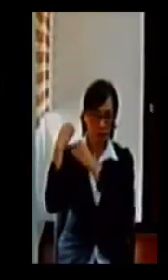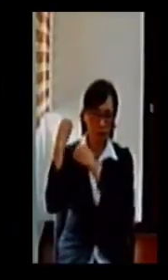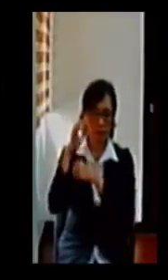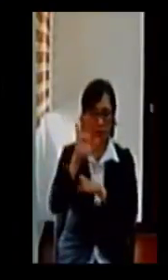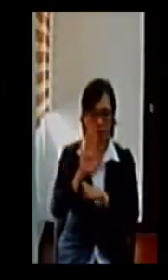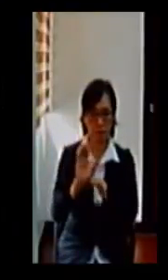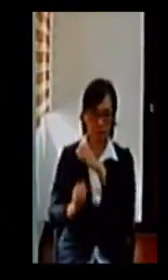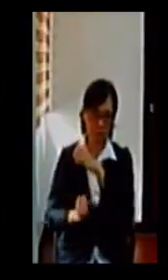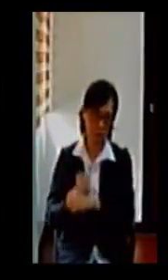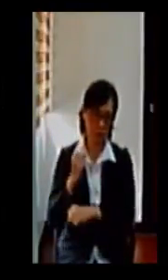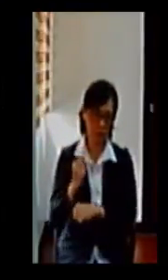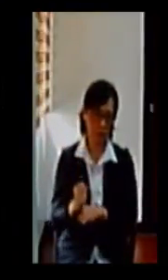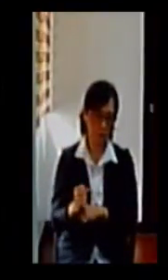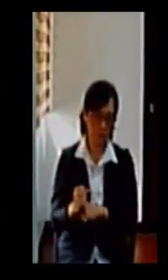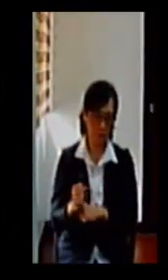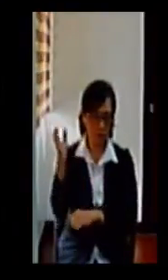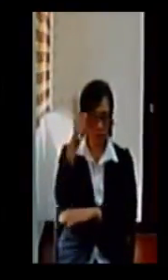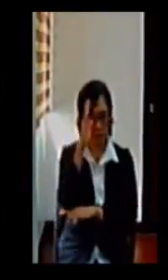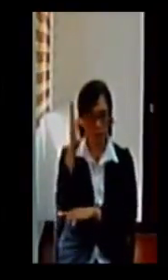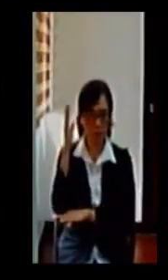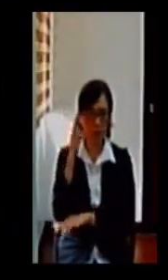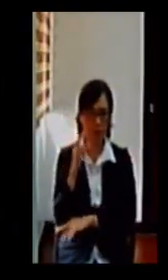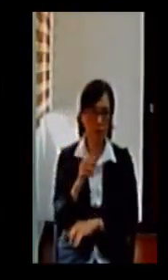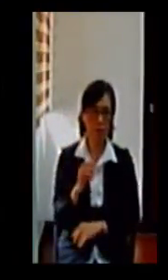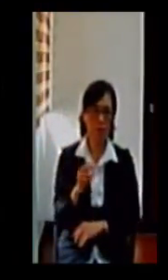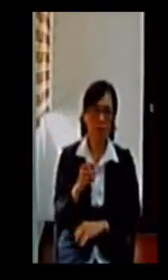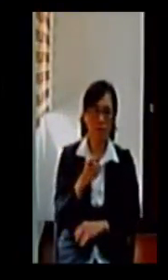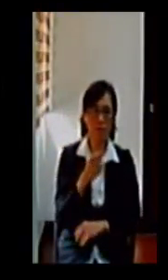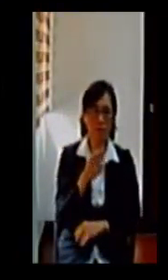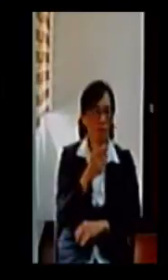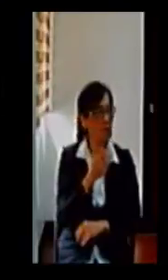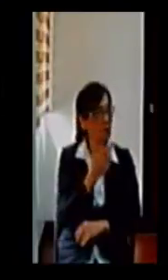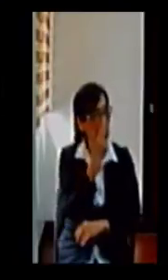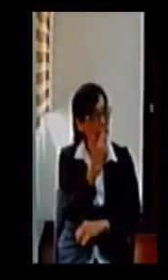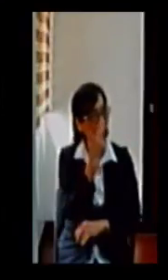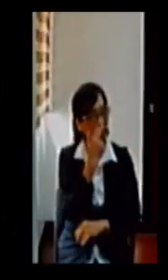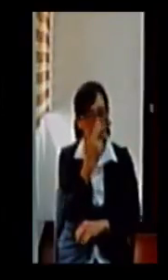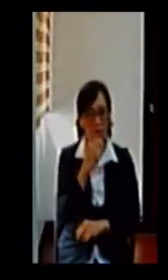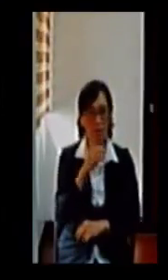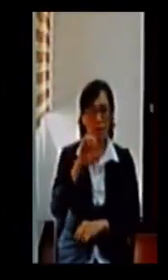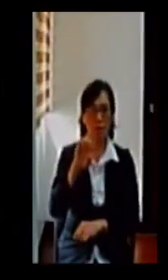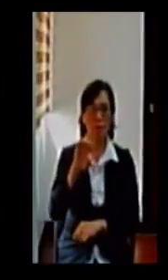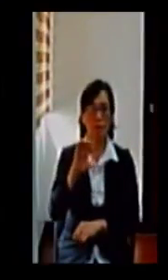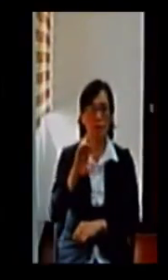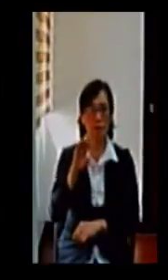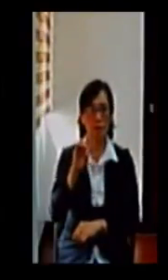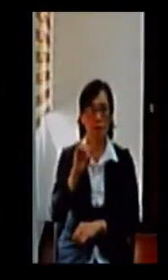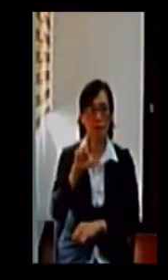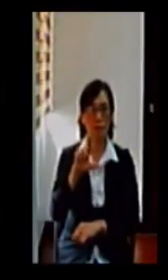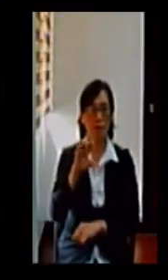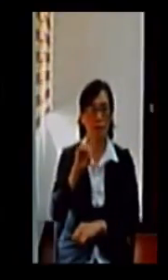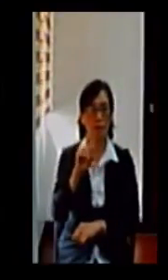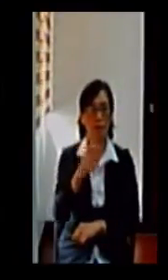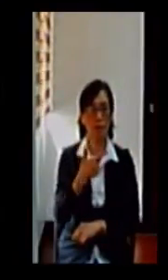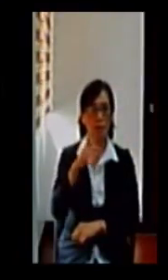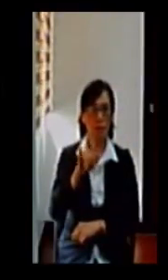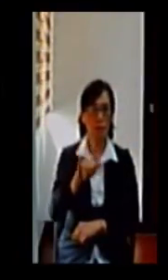a forest, that's ridiculous. We need ecological times, maybe one lifetime, to